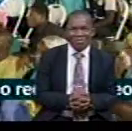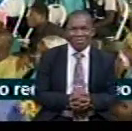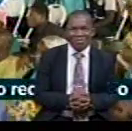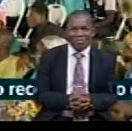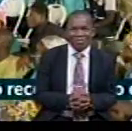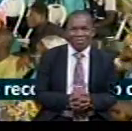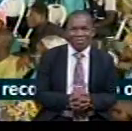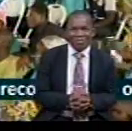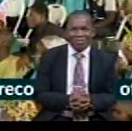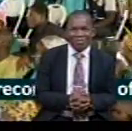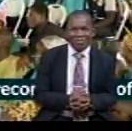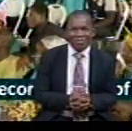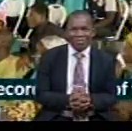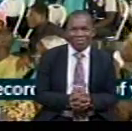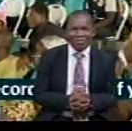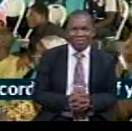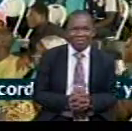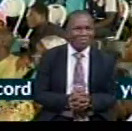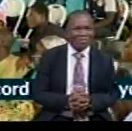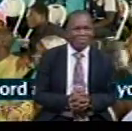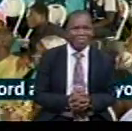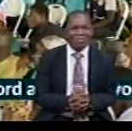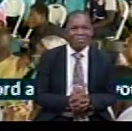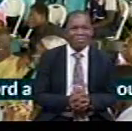Praise the Lord.